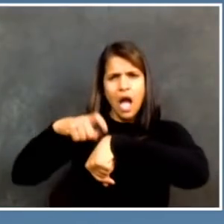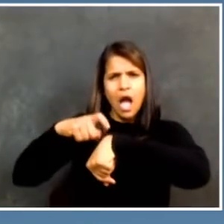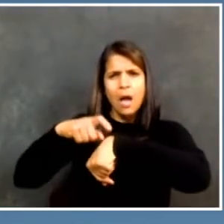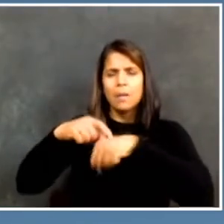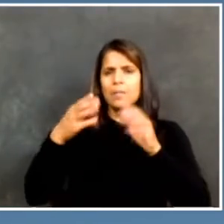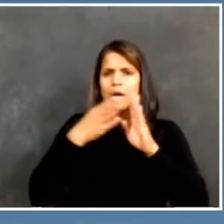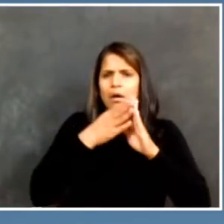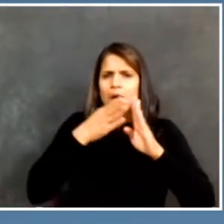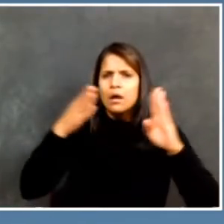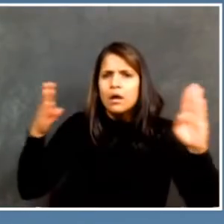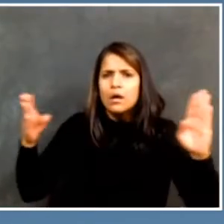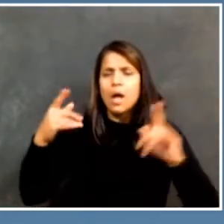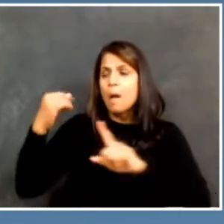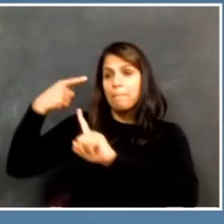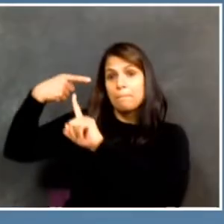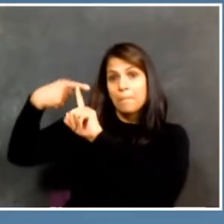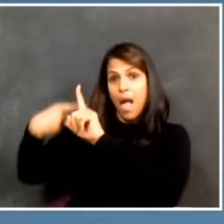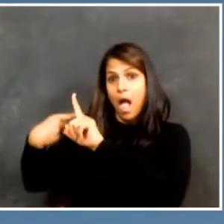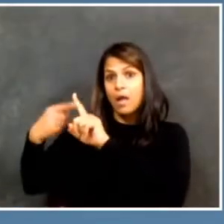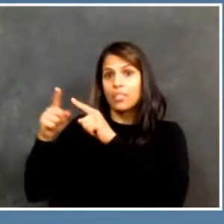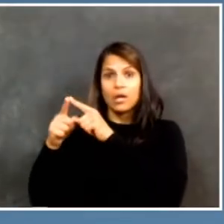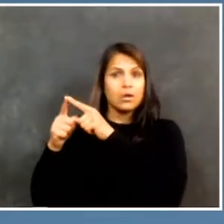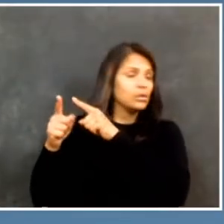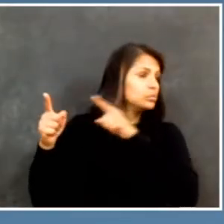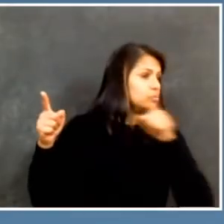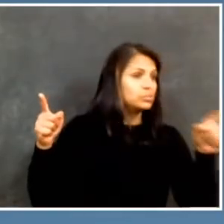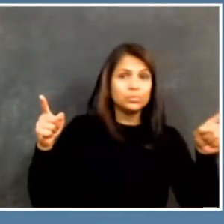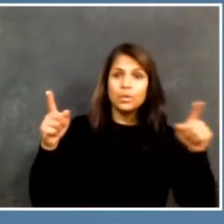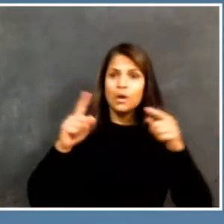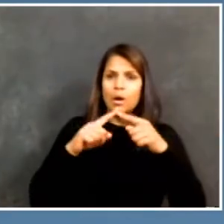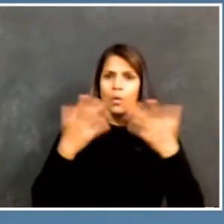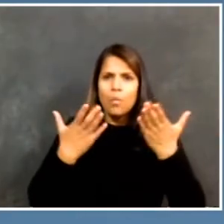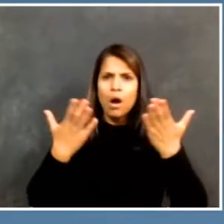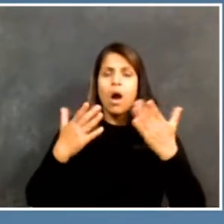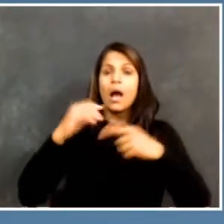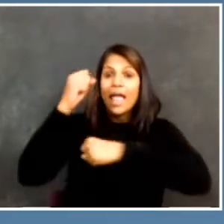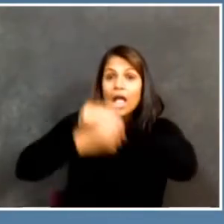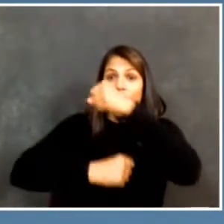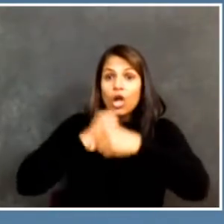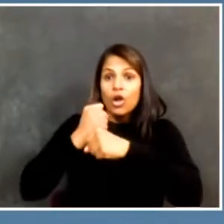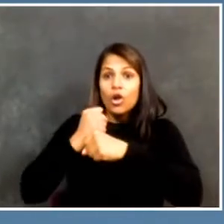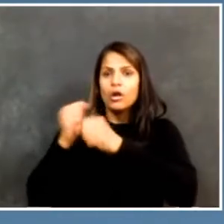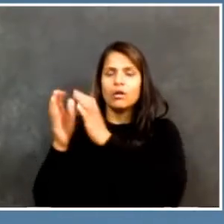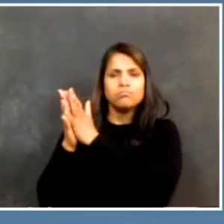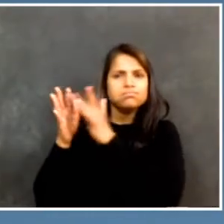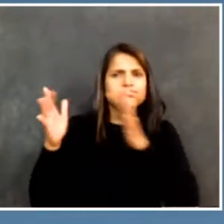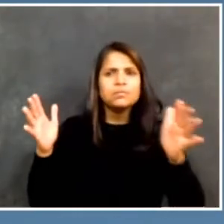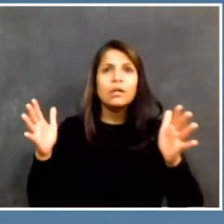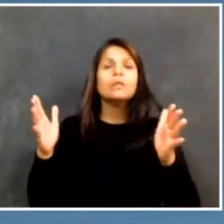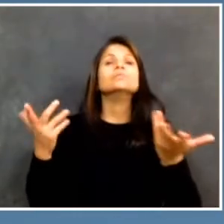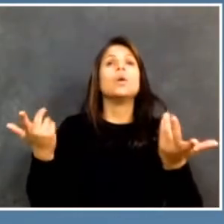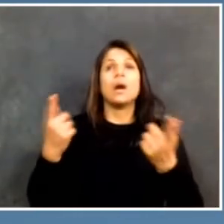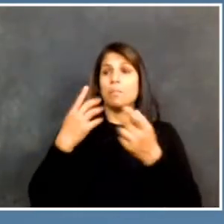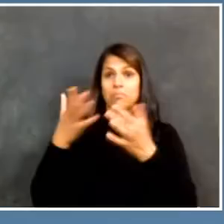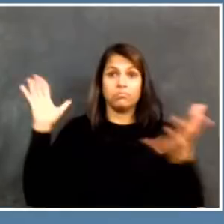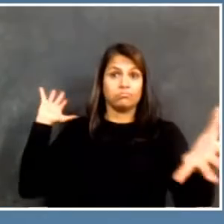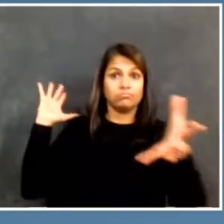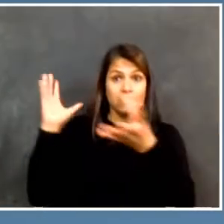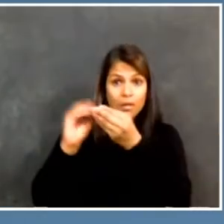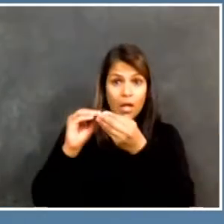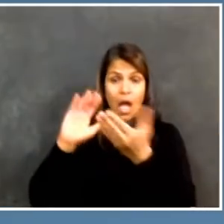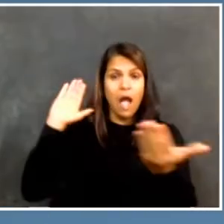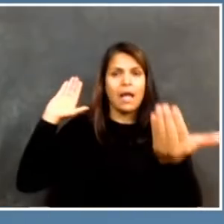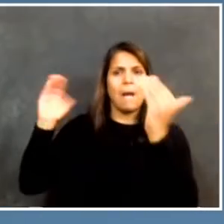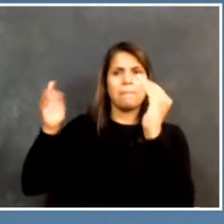roughly 3,000 deaths above what would have been anticipated. And I think only time will tell